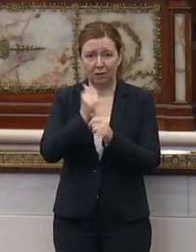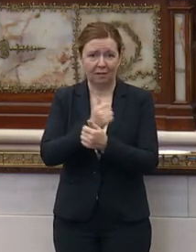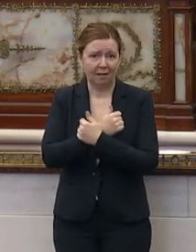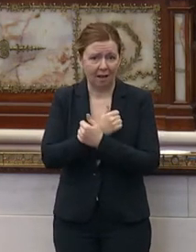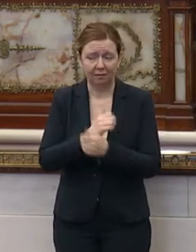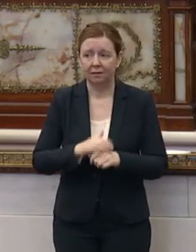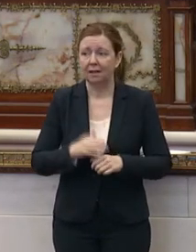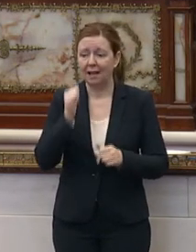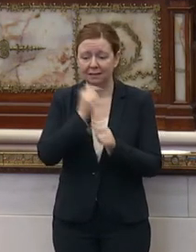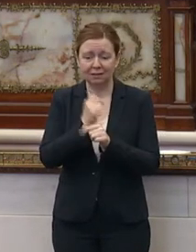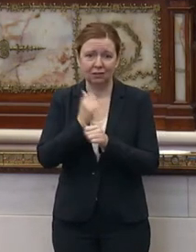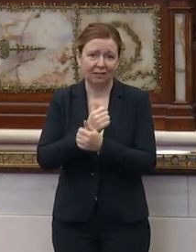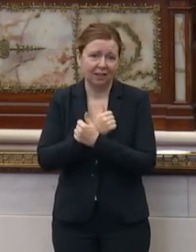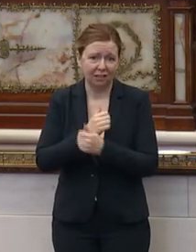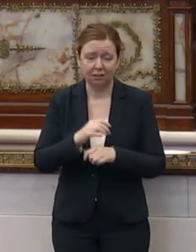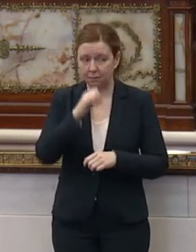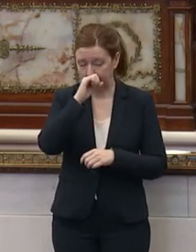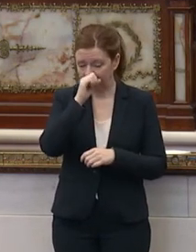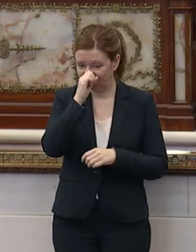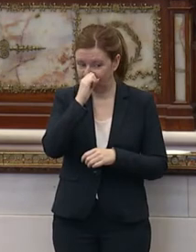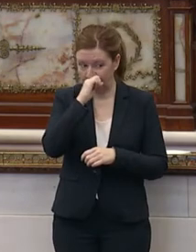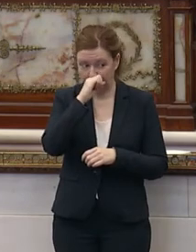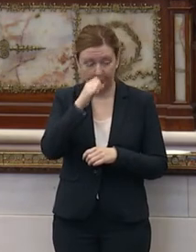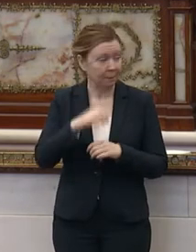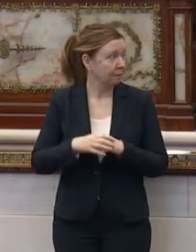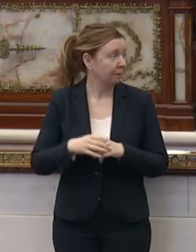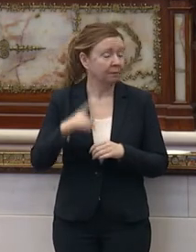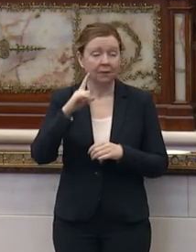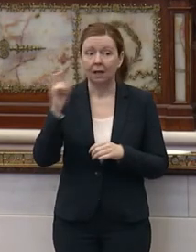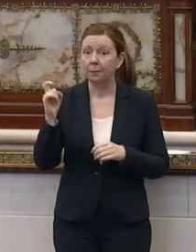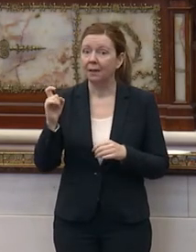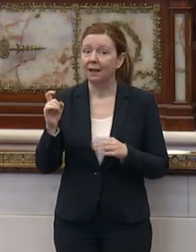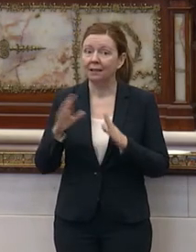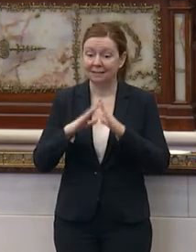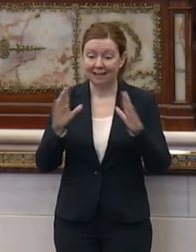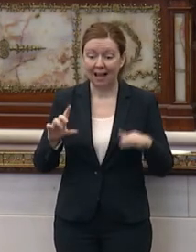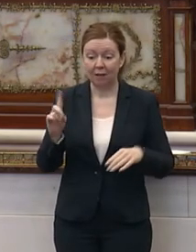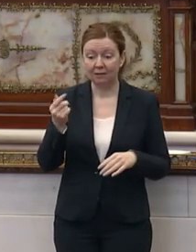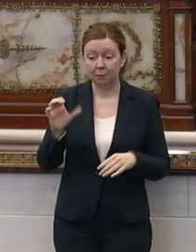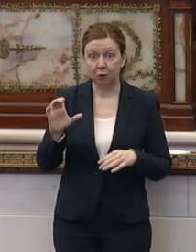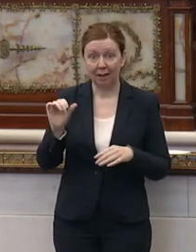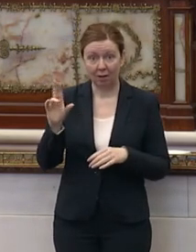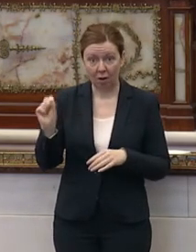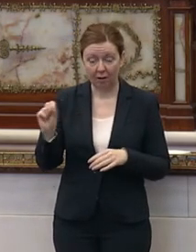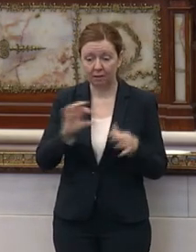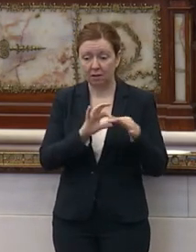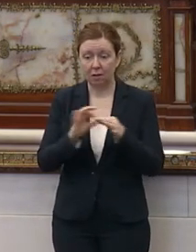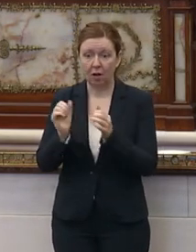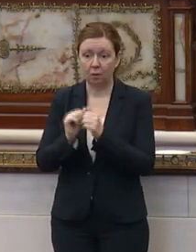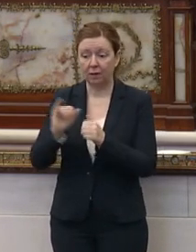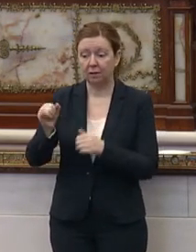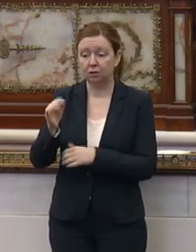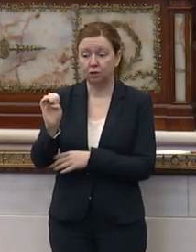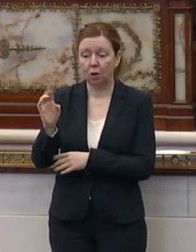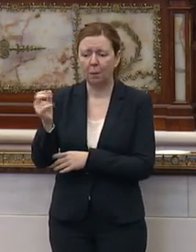and sisterly affection, because the House Democratic Caucus, along with Joe Biden, I want you to think